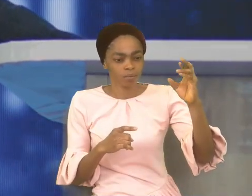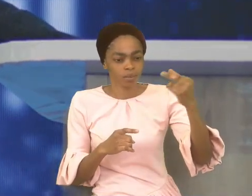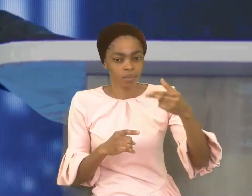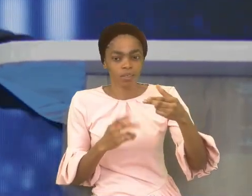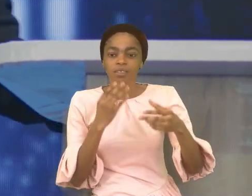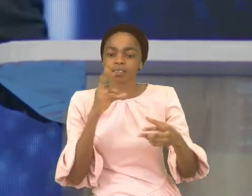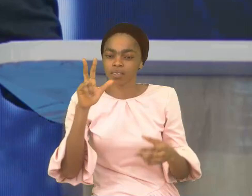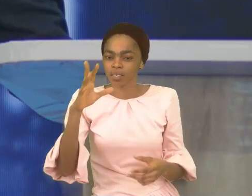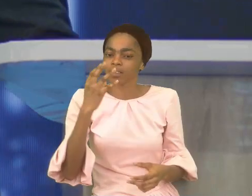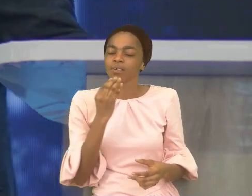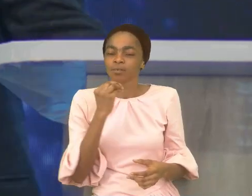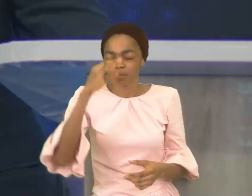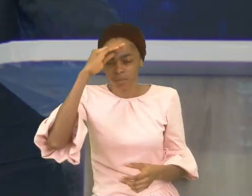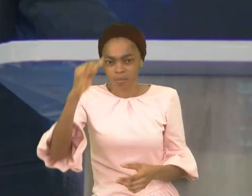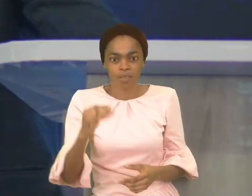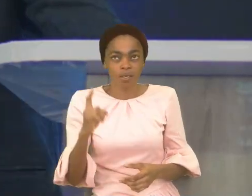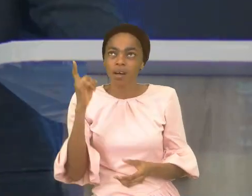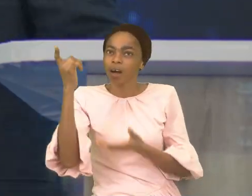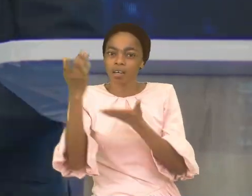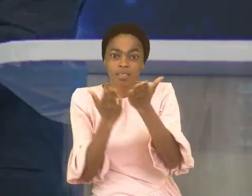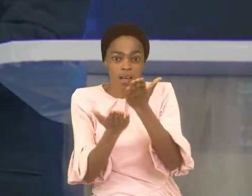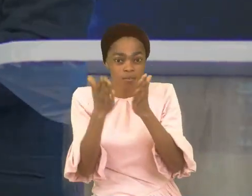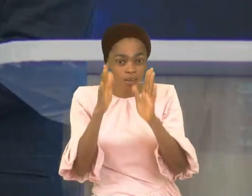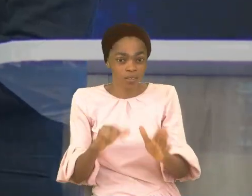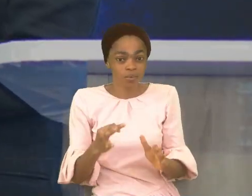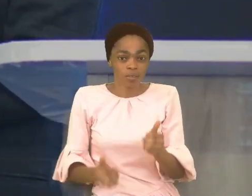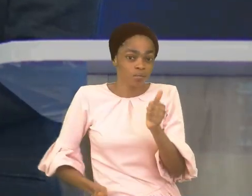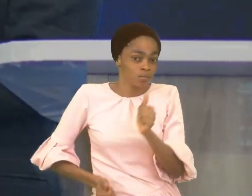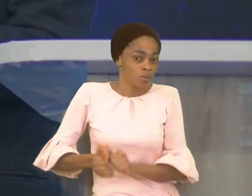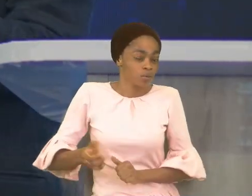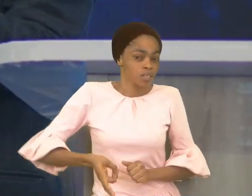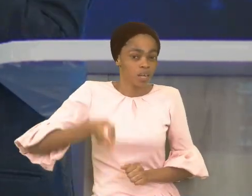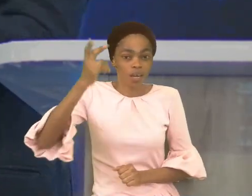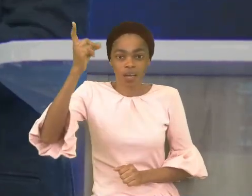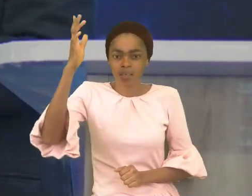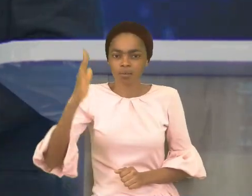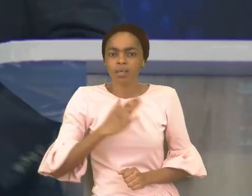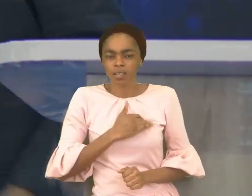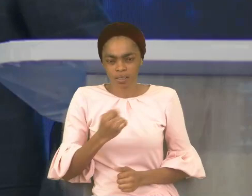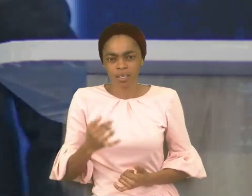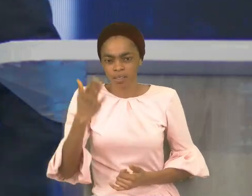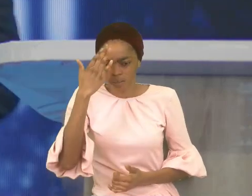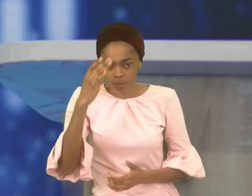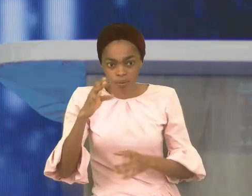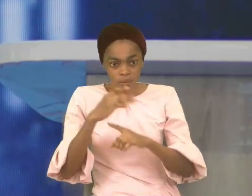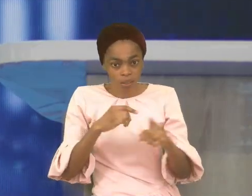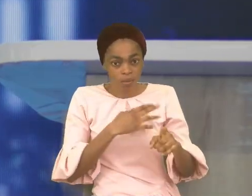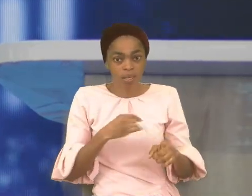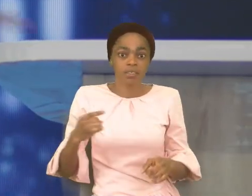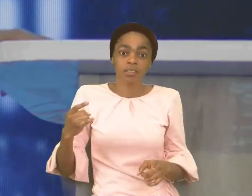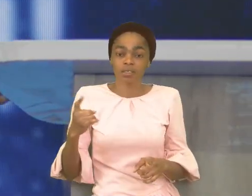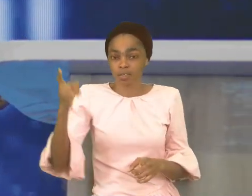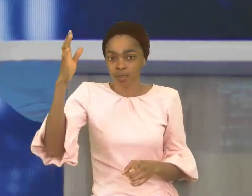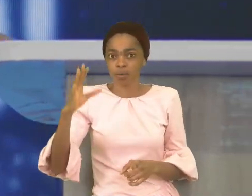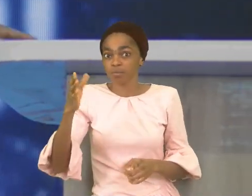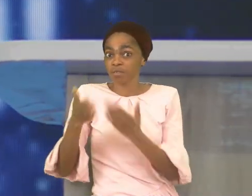God. He now knew them, and he knew their God. He had been asking, who is that God that will deliver